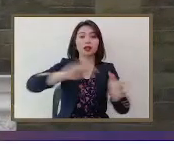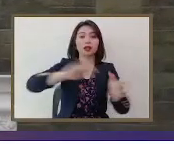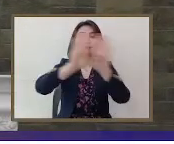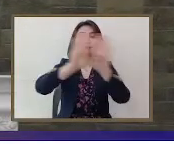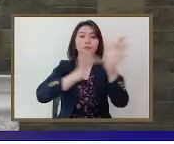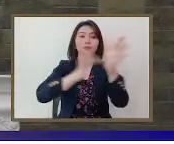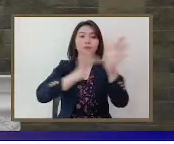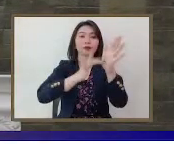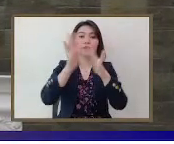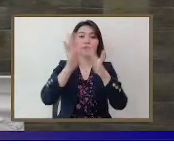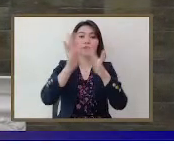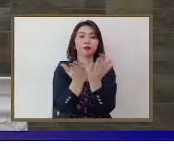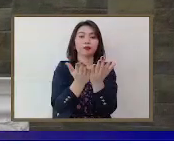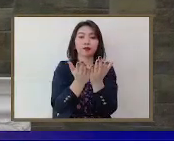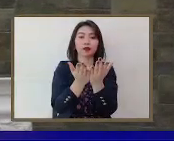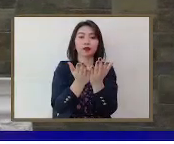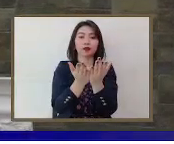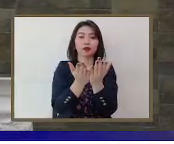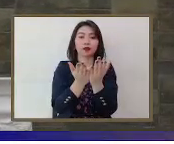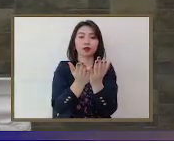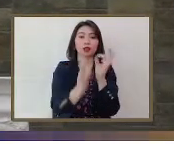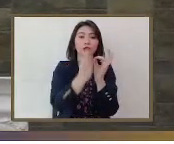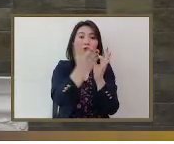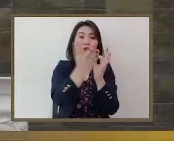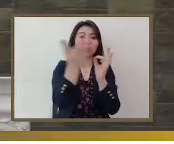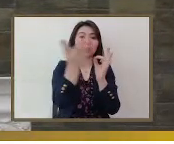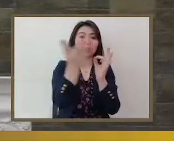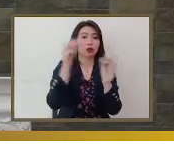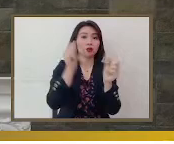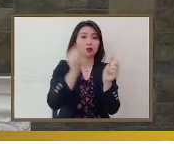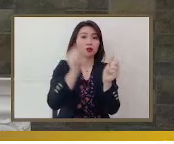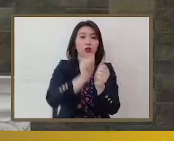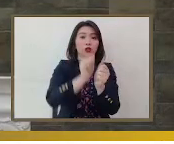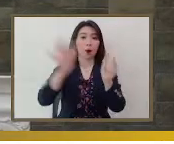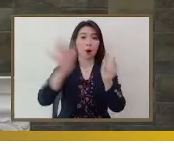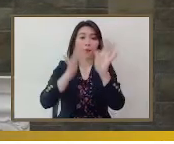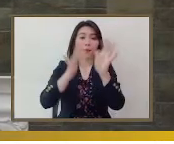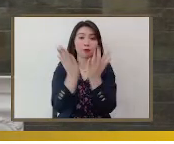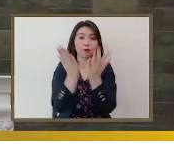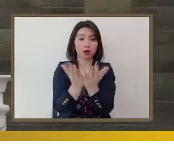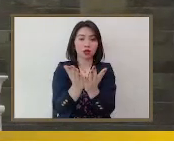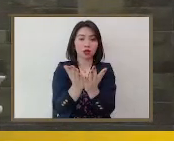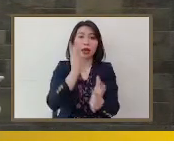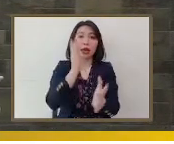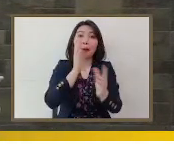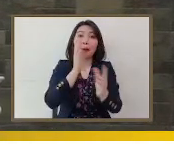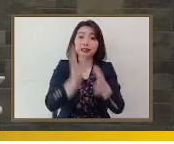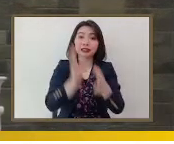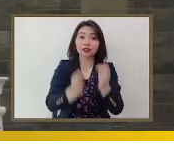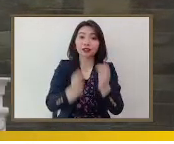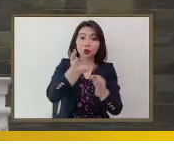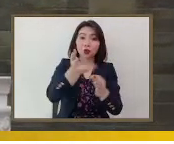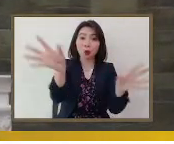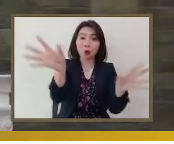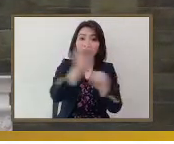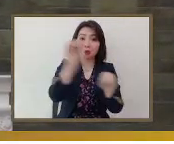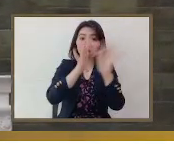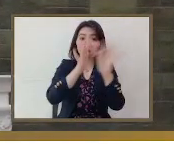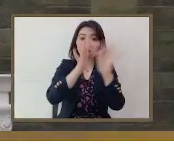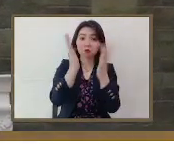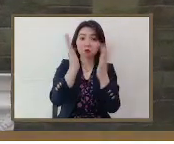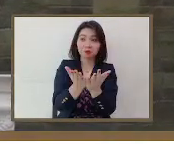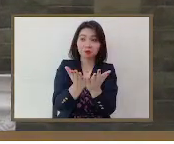Bibles, if you have your Bibles. But for those who do not have Bibles, we'll give you the scriptures and